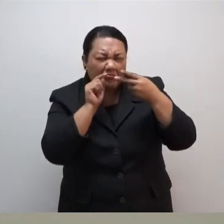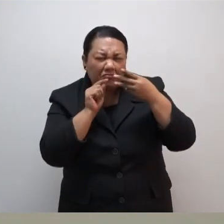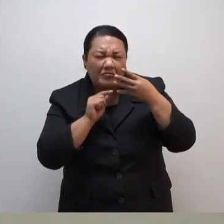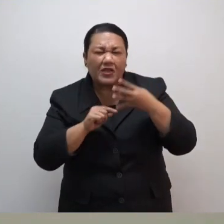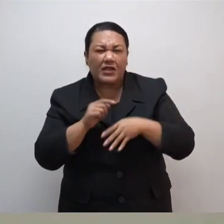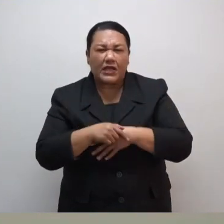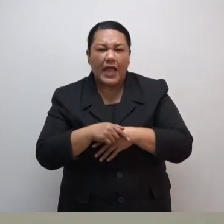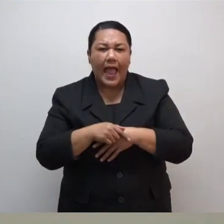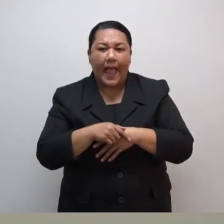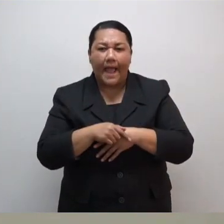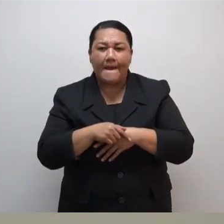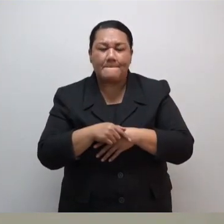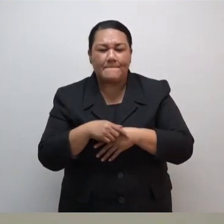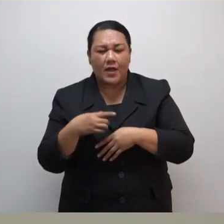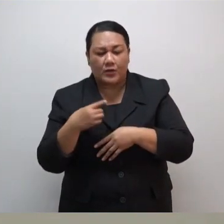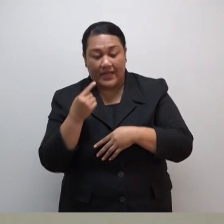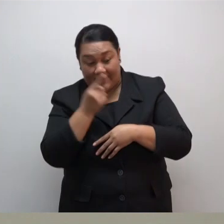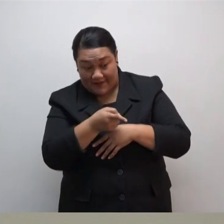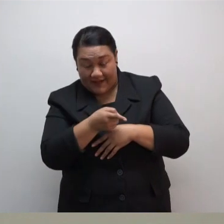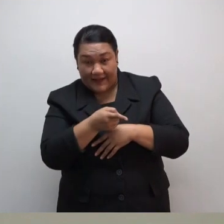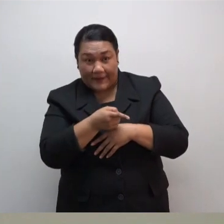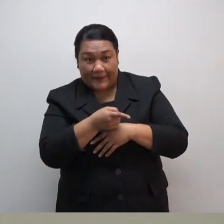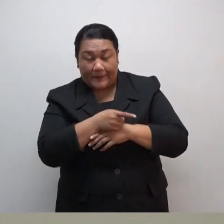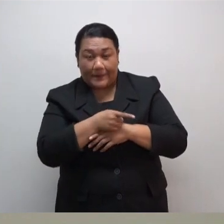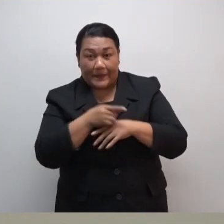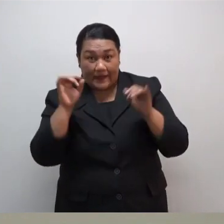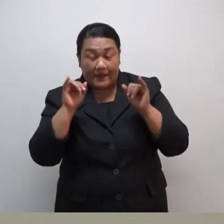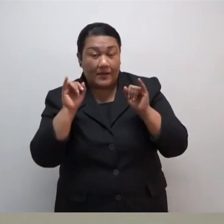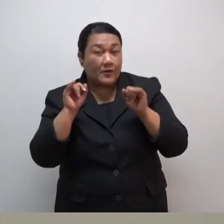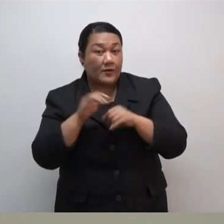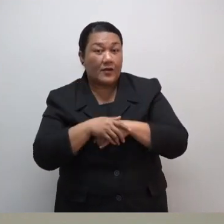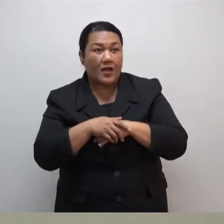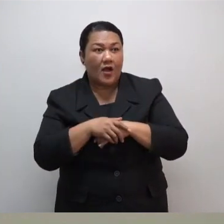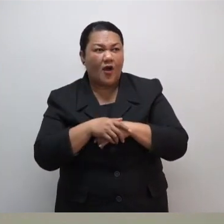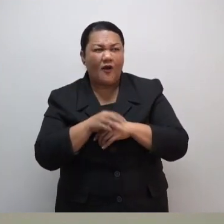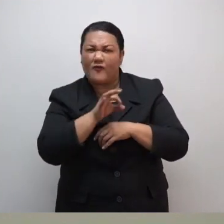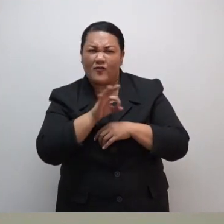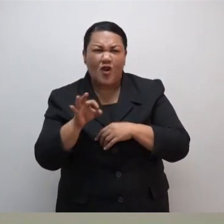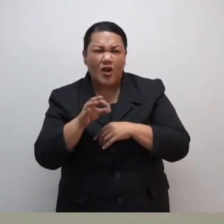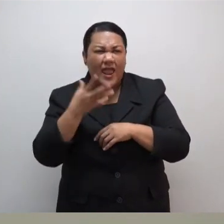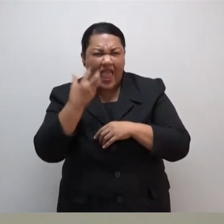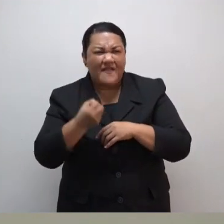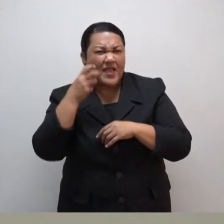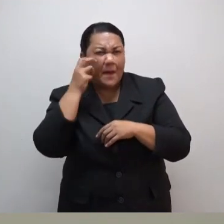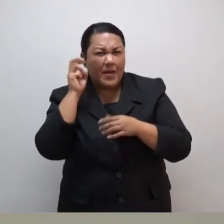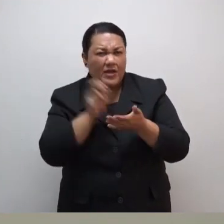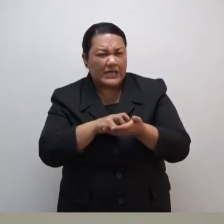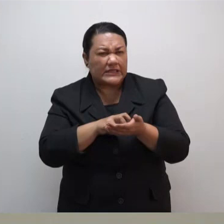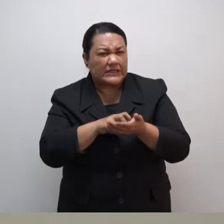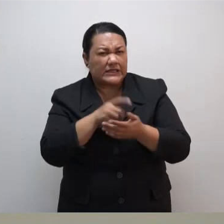the implications of not having the correct name registered and one name